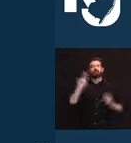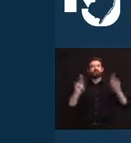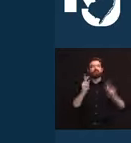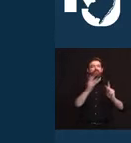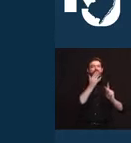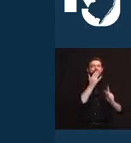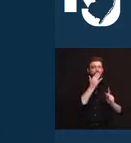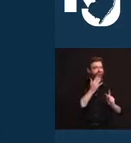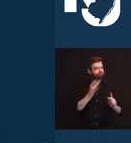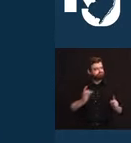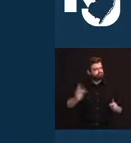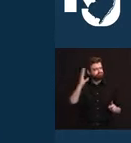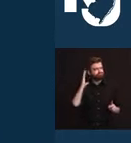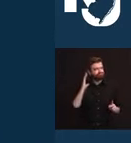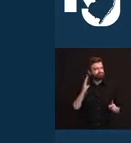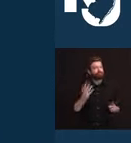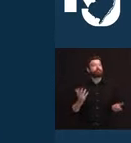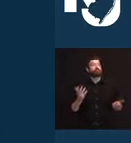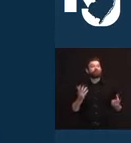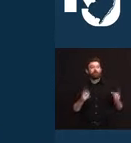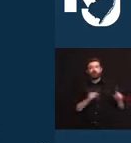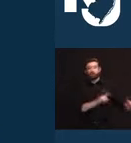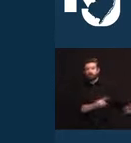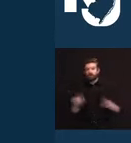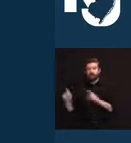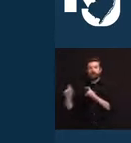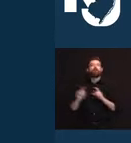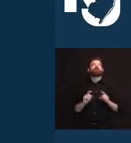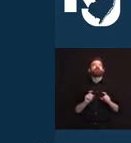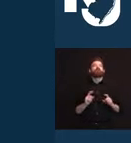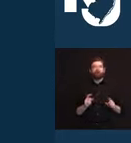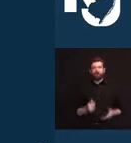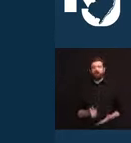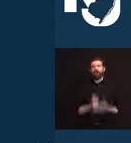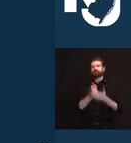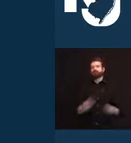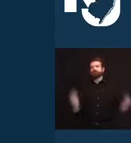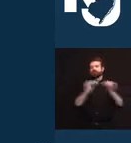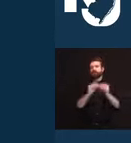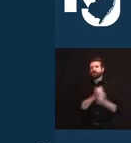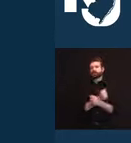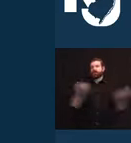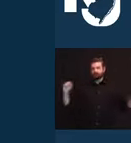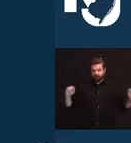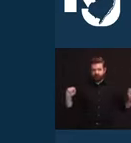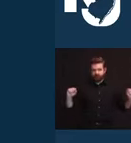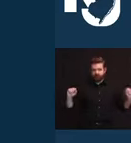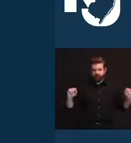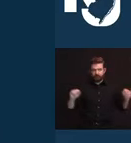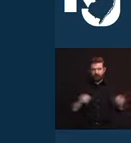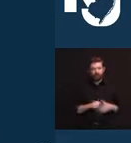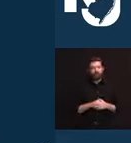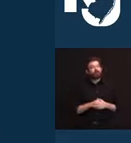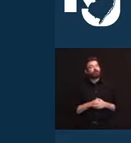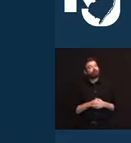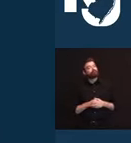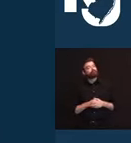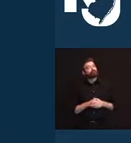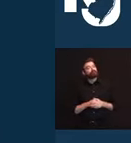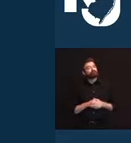The idea for this testing site came from the daily call our administration holds with our faith leaders, and Pat, I think you're on there literally every